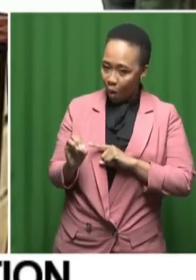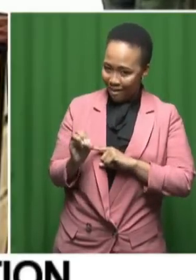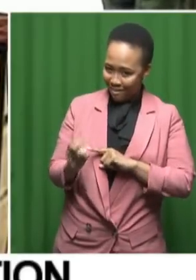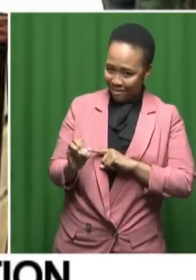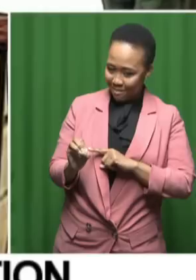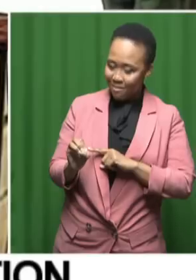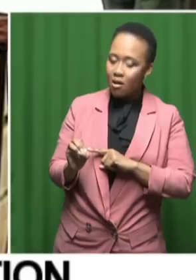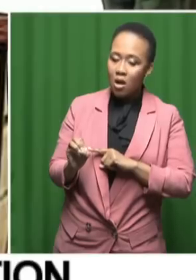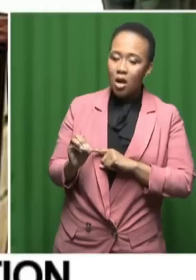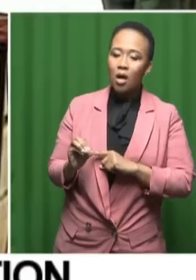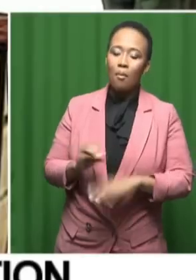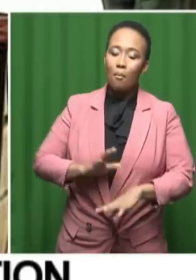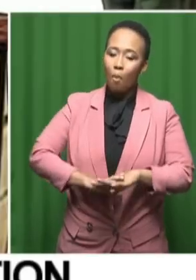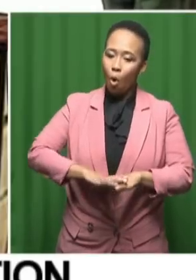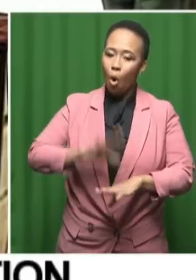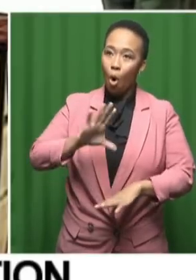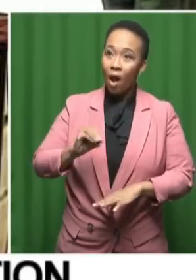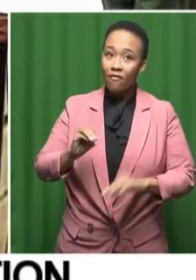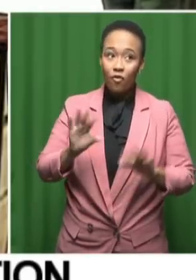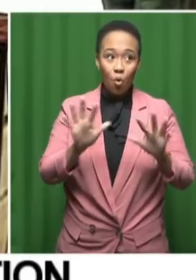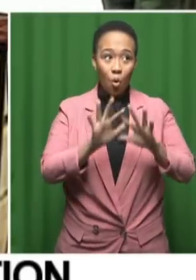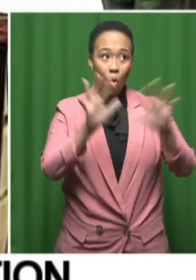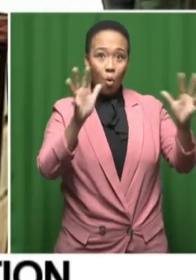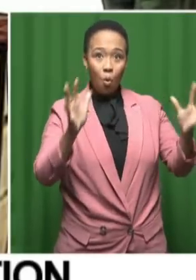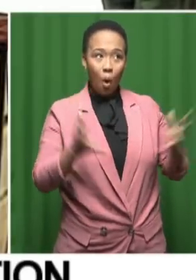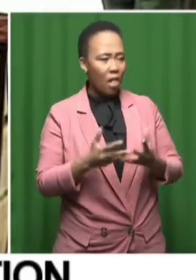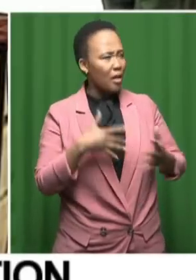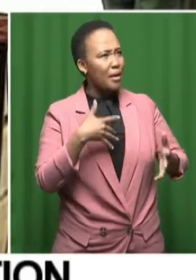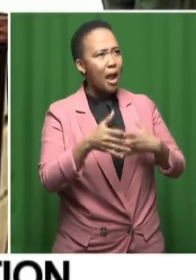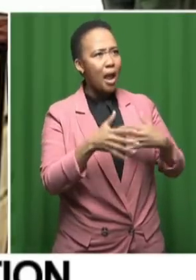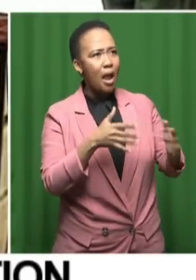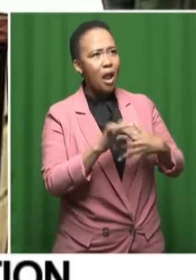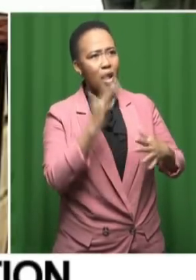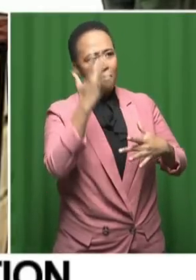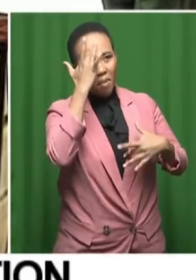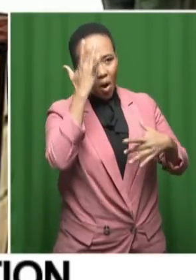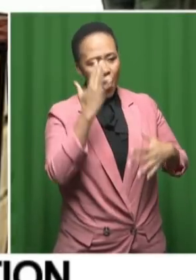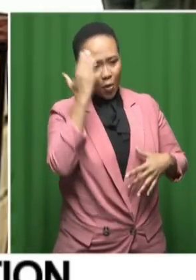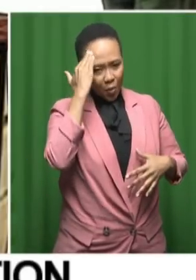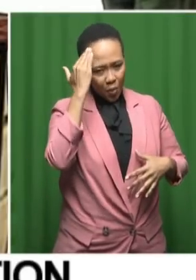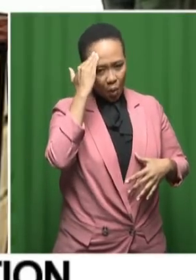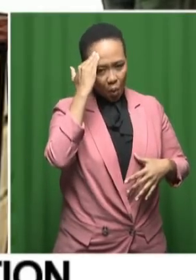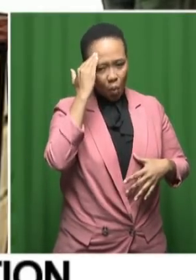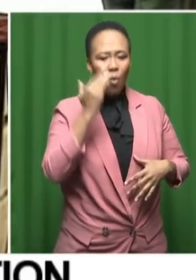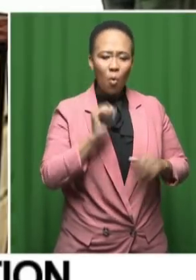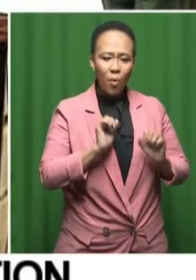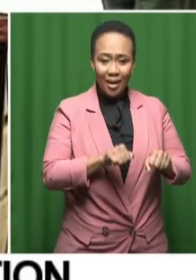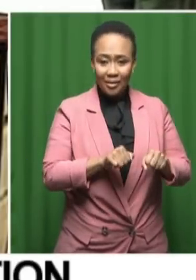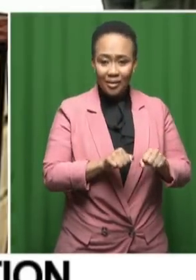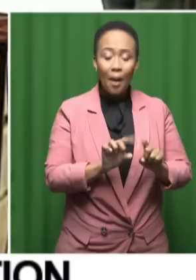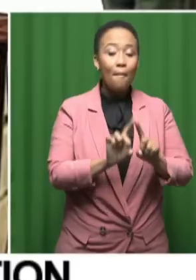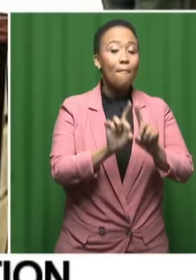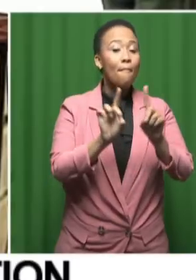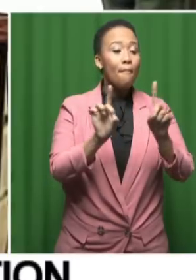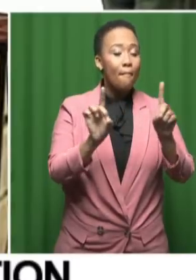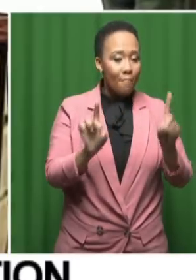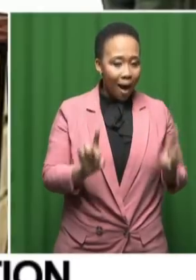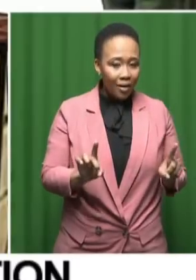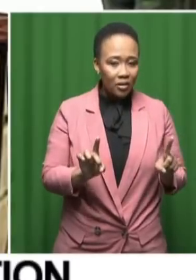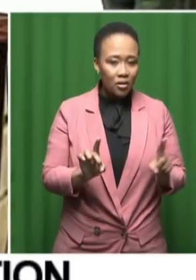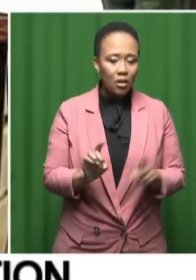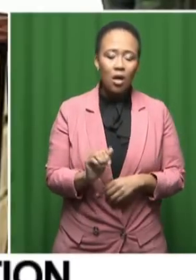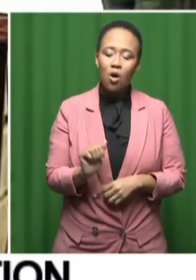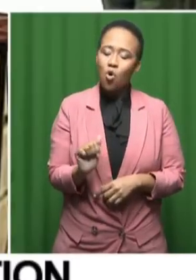genomic sequencing in across the globe that we know. There are many we don't know because they are insignificant. But Kraken, among all of